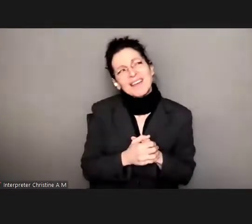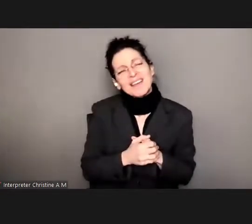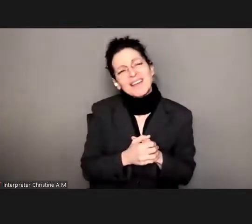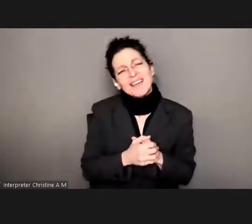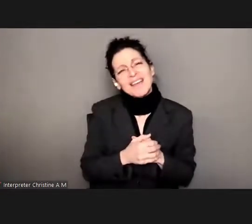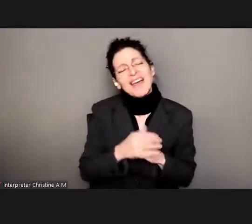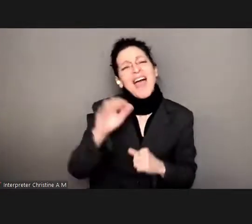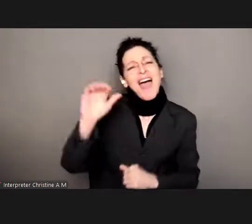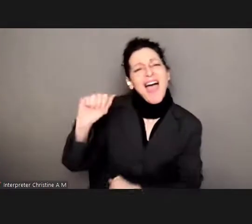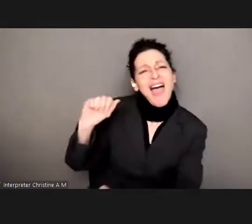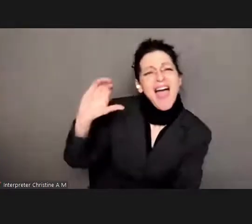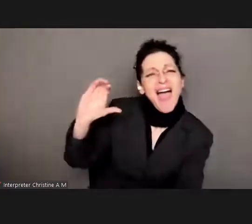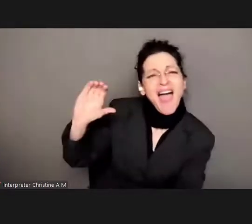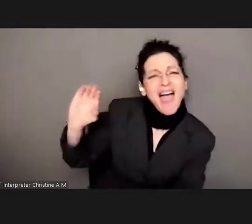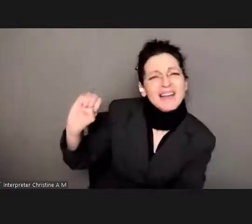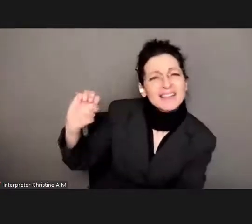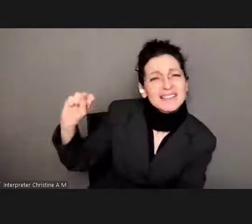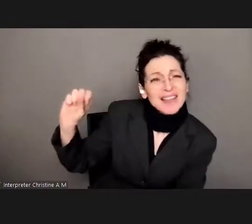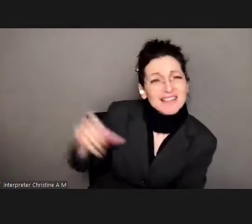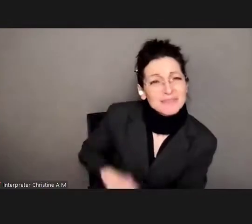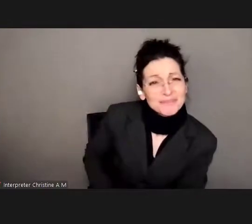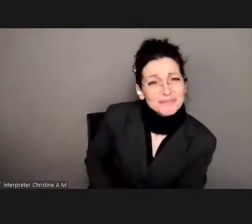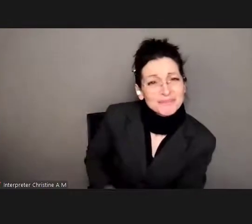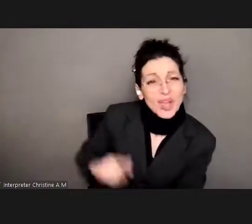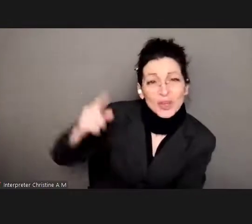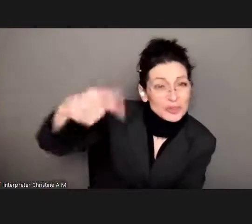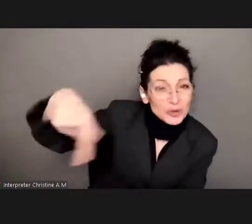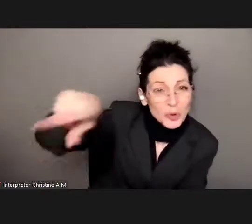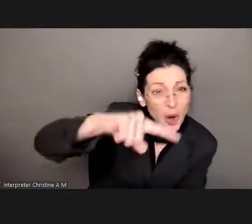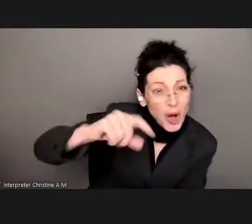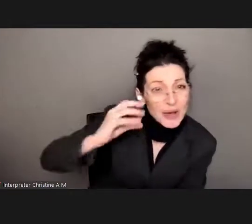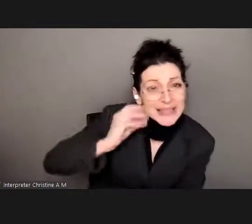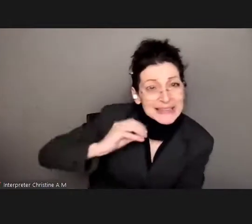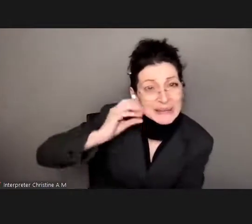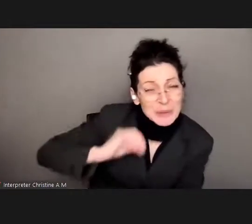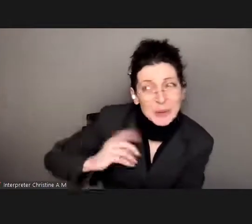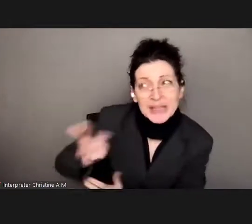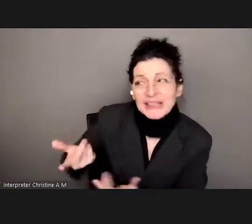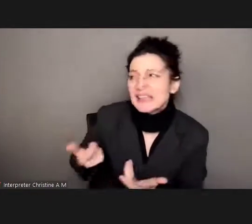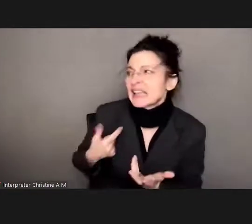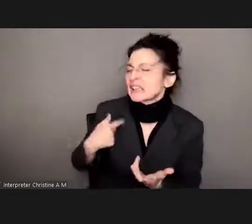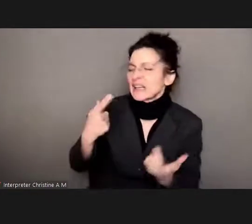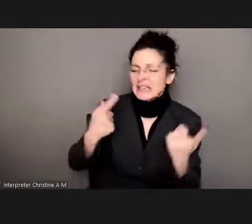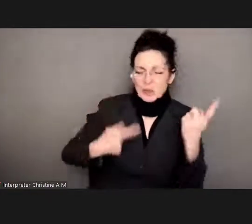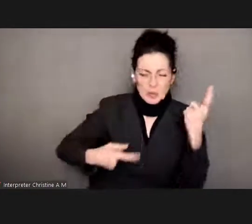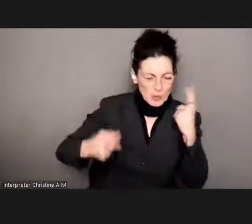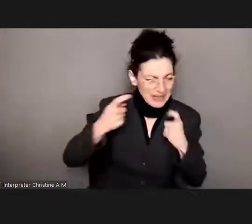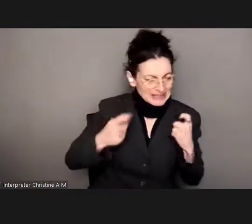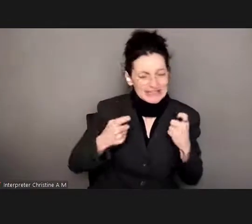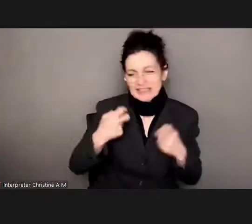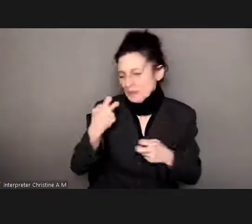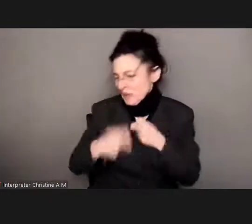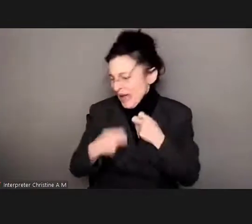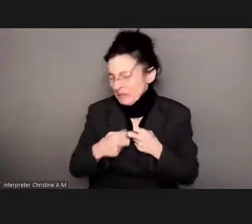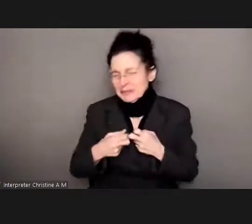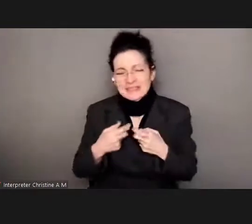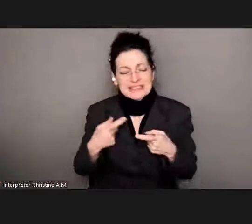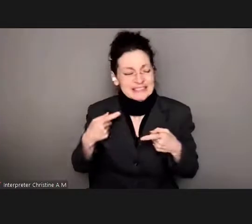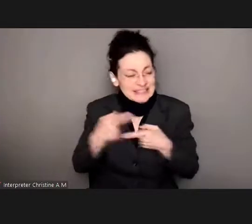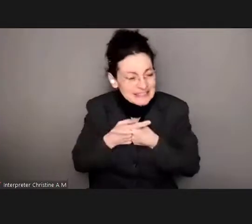access that you are experiencing in your work as a professional, in your work as a student?